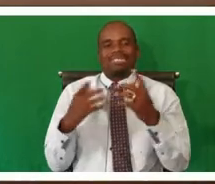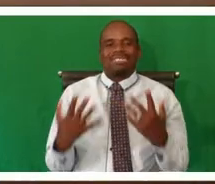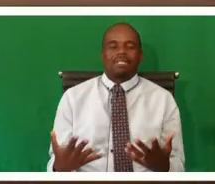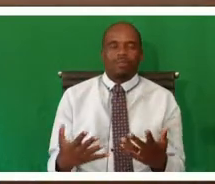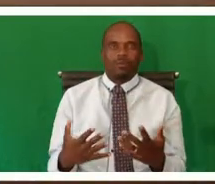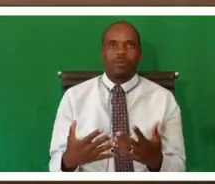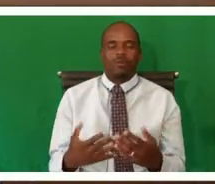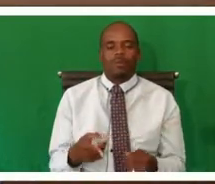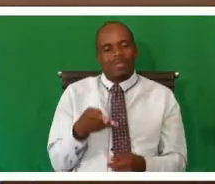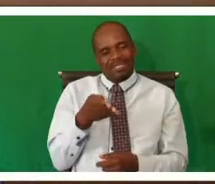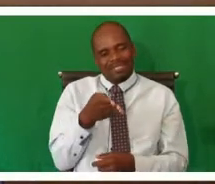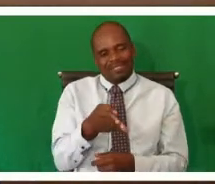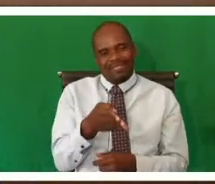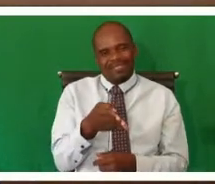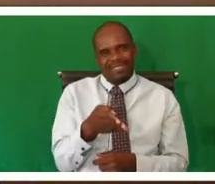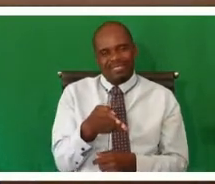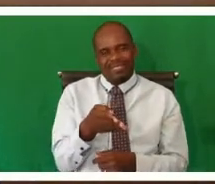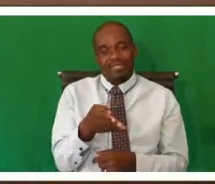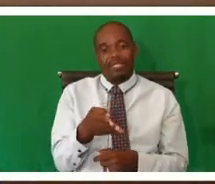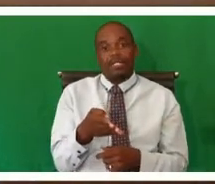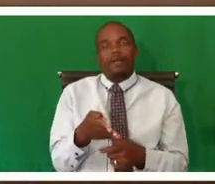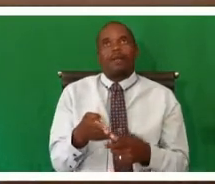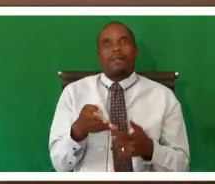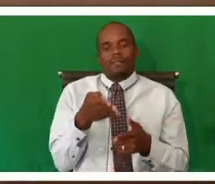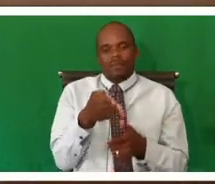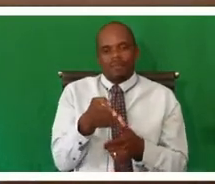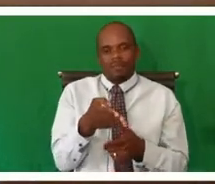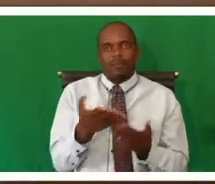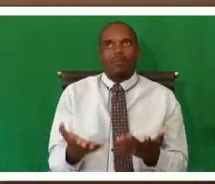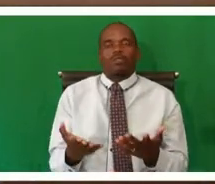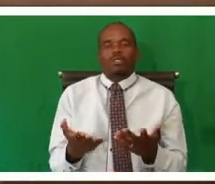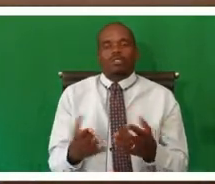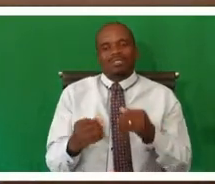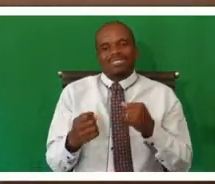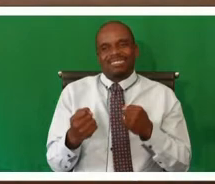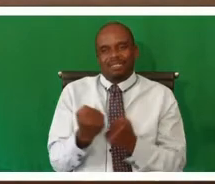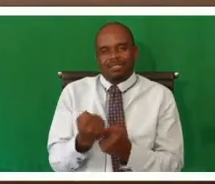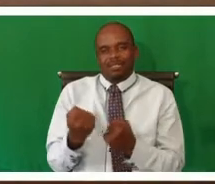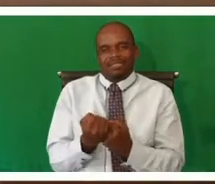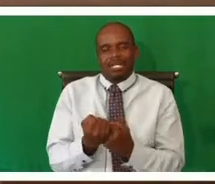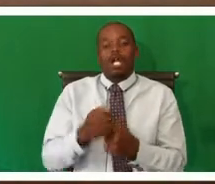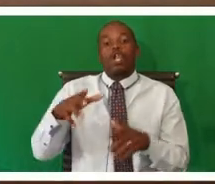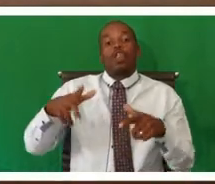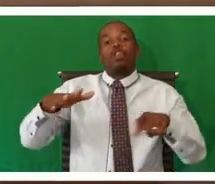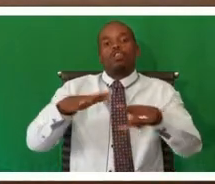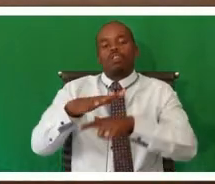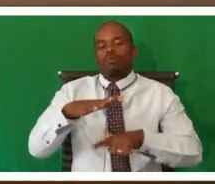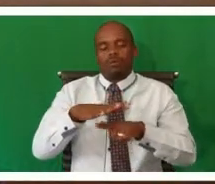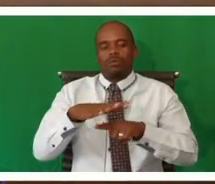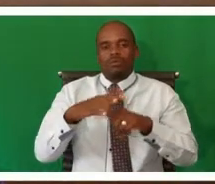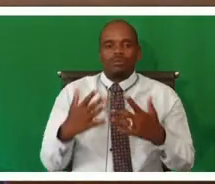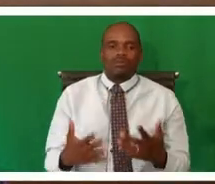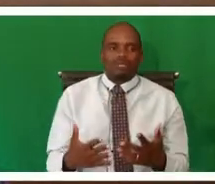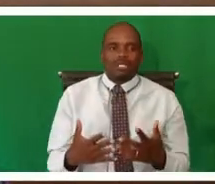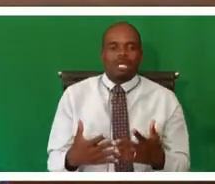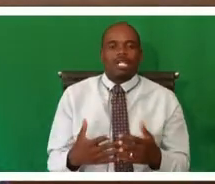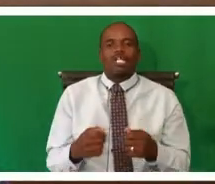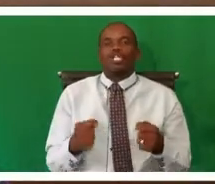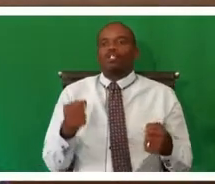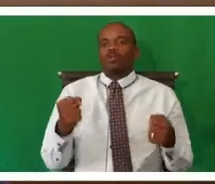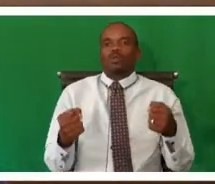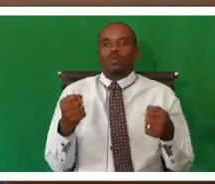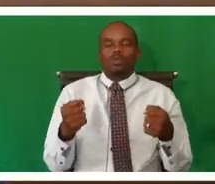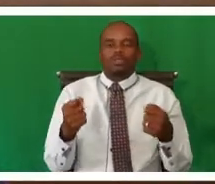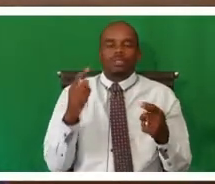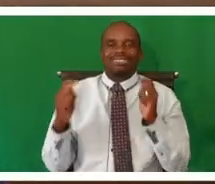trucks will be subcontracted to local small and medium enterprises to transport goods.